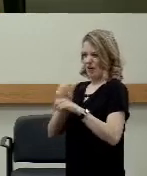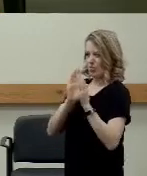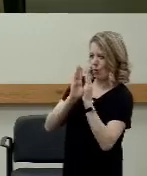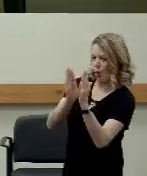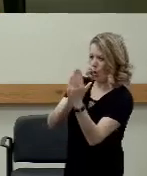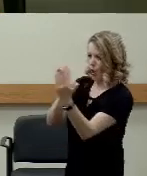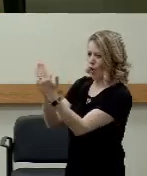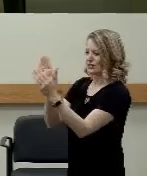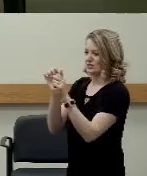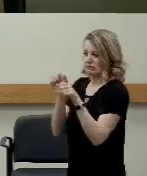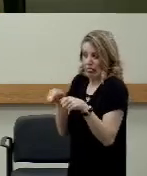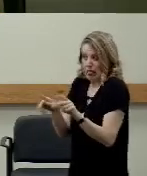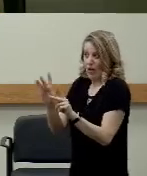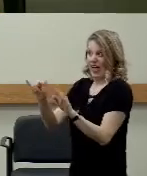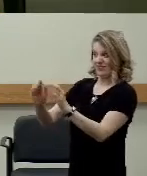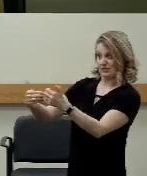but